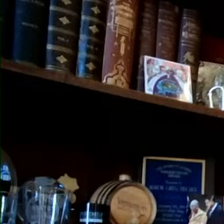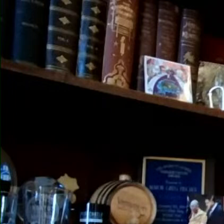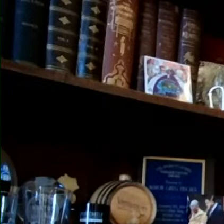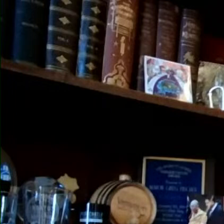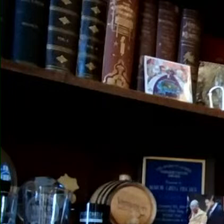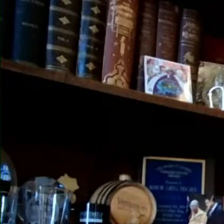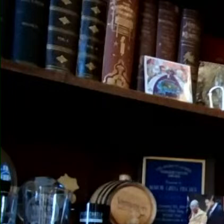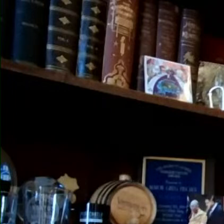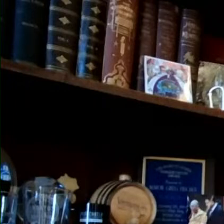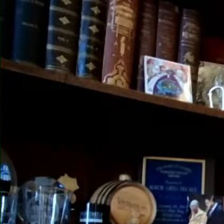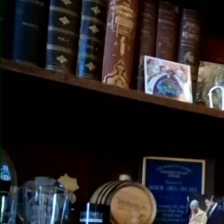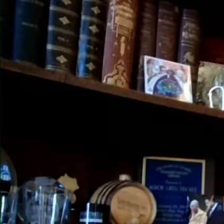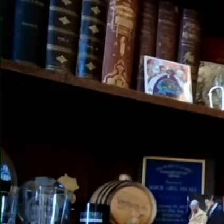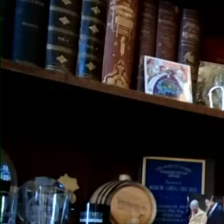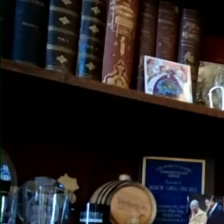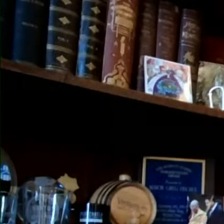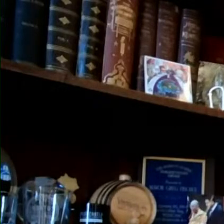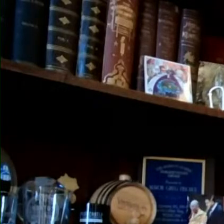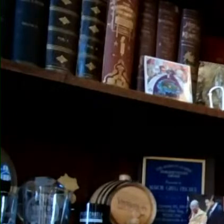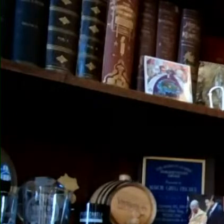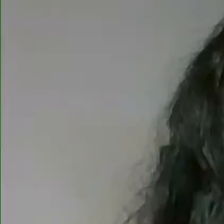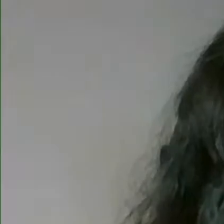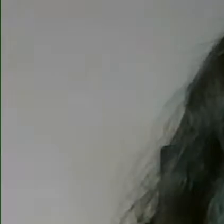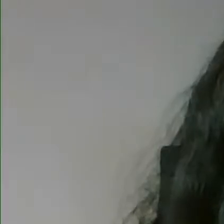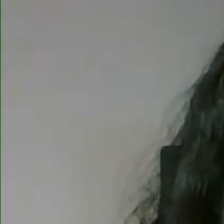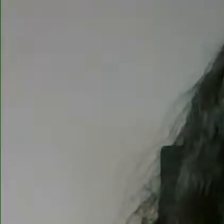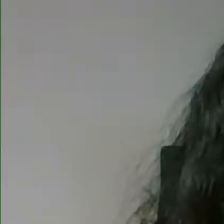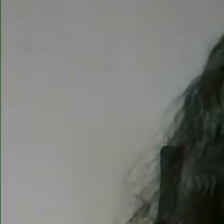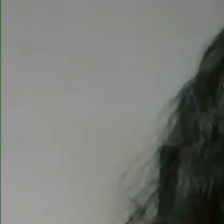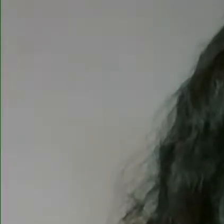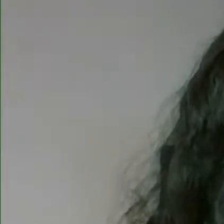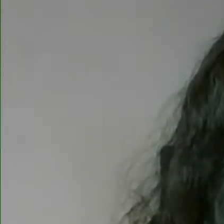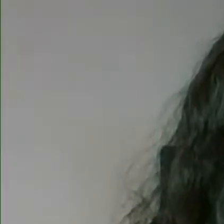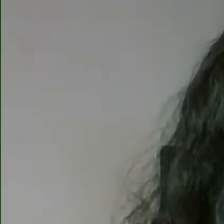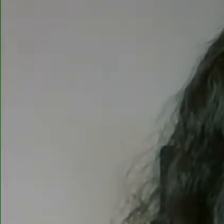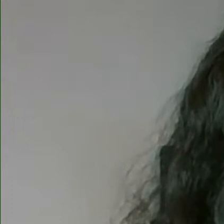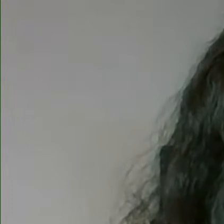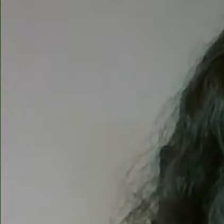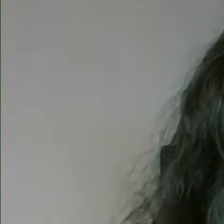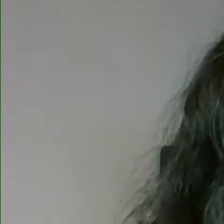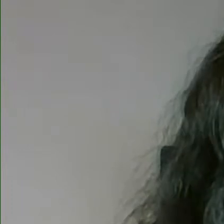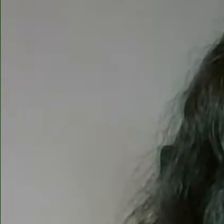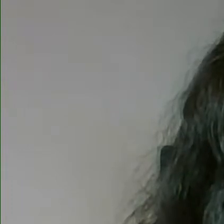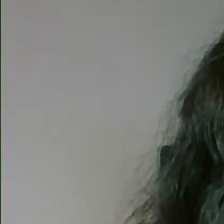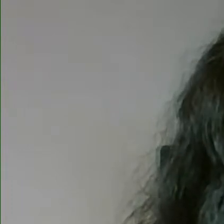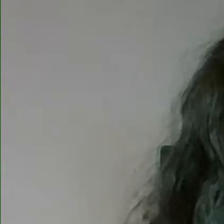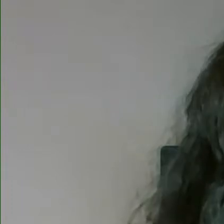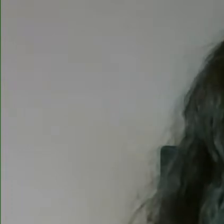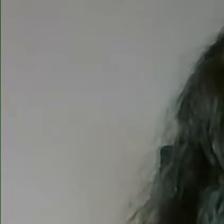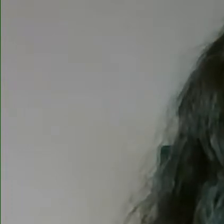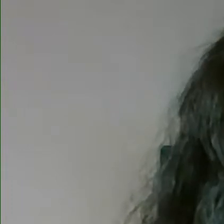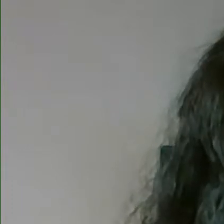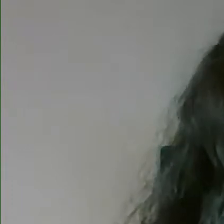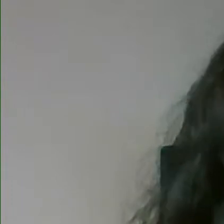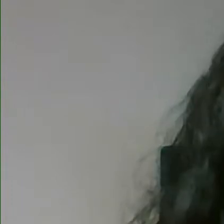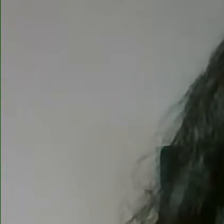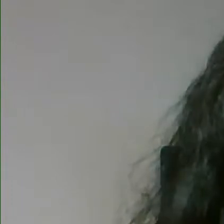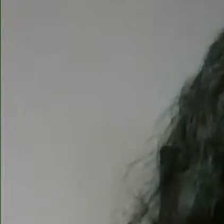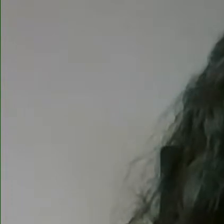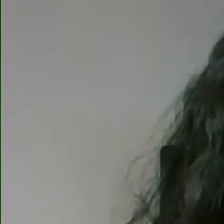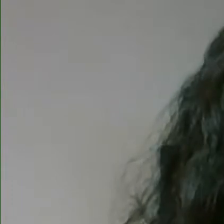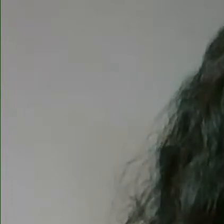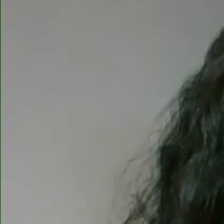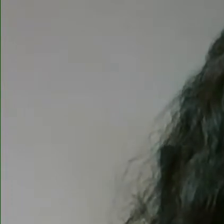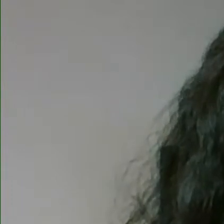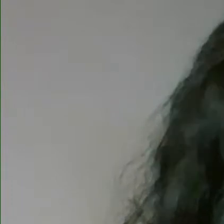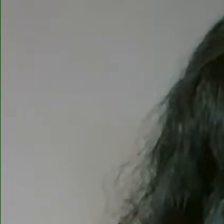frustrated with this as well. Well, I mean, part of it is we have a different reporting needs. So I think it's